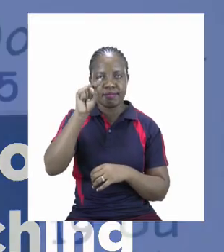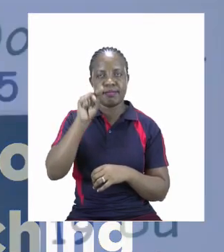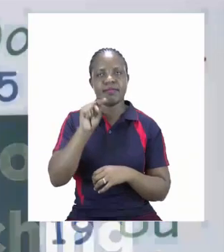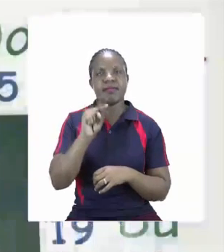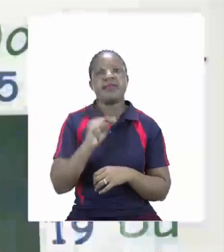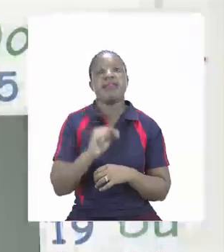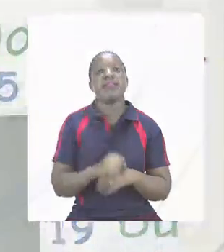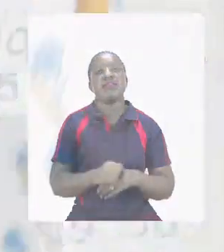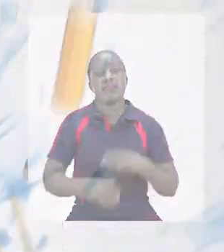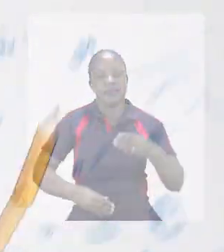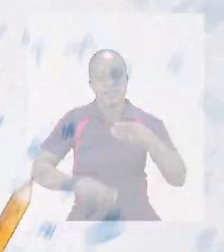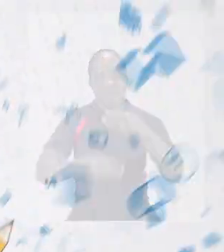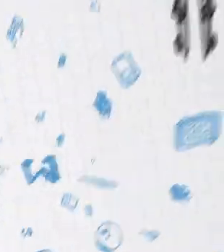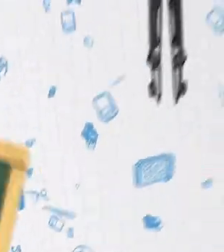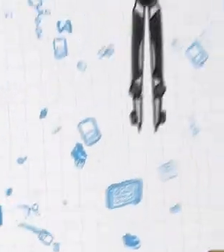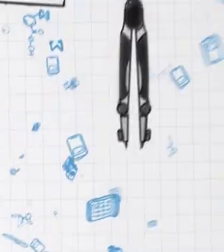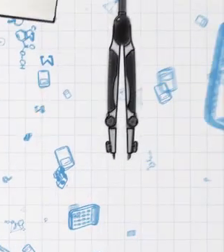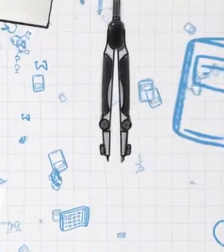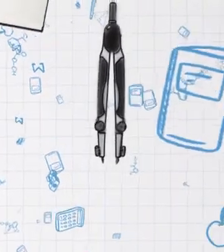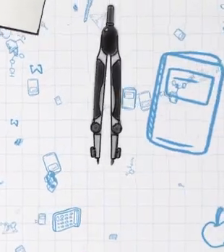addition.